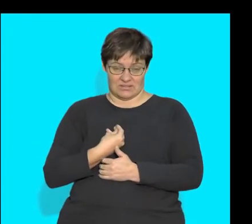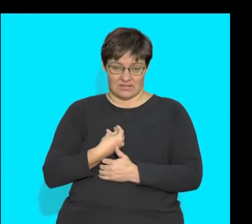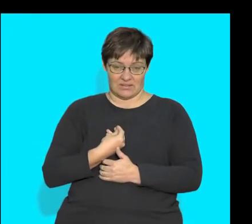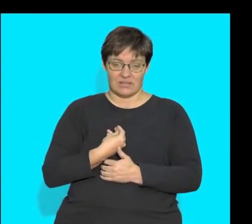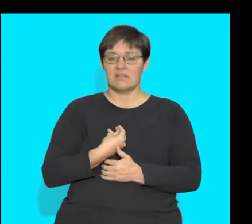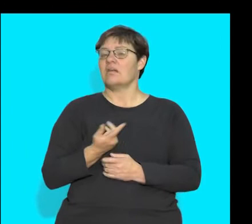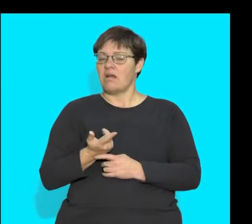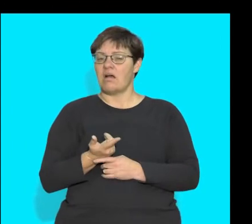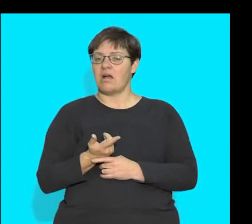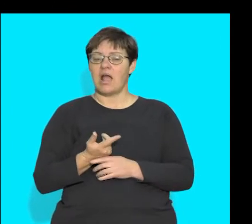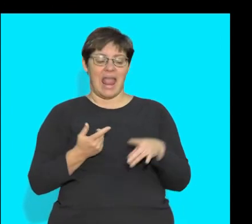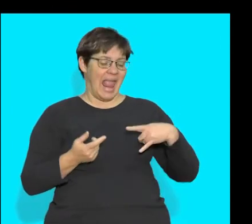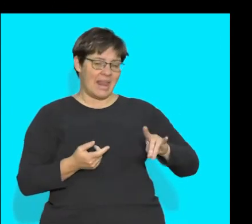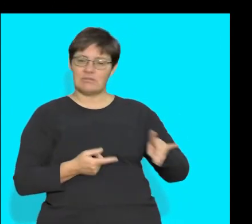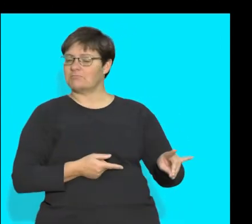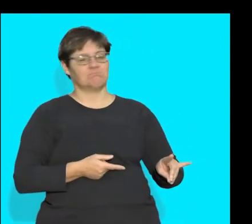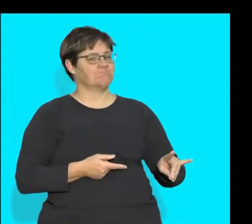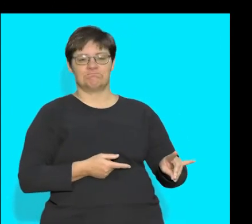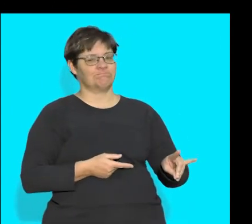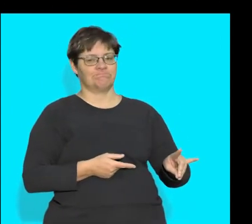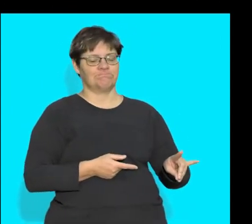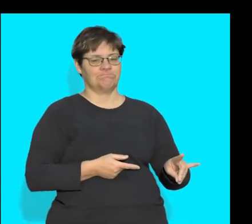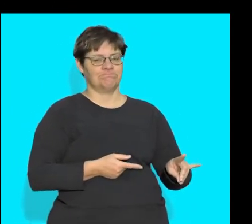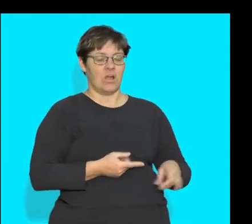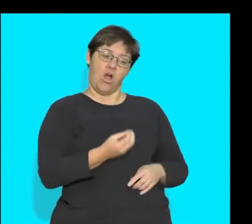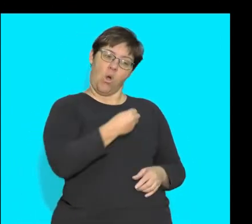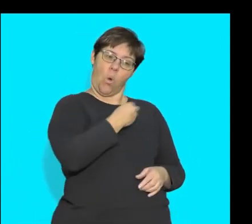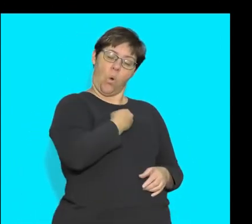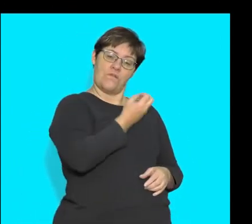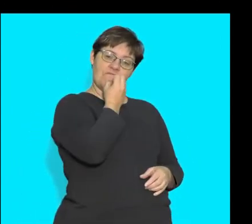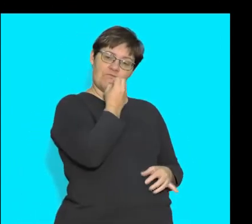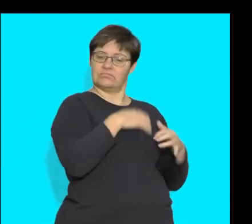photosynthesize, right? We as animals, we cannot, we are